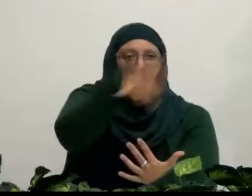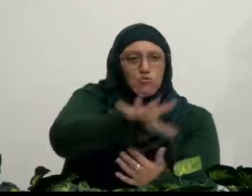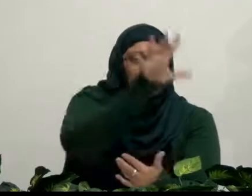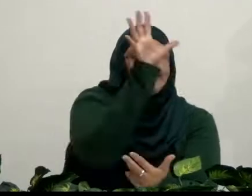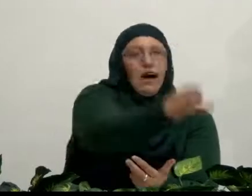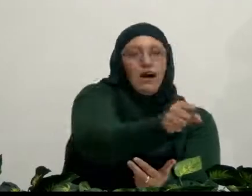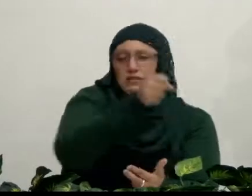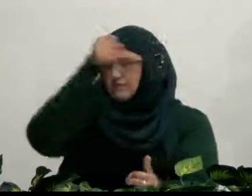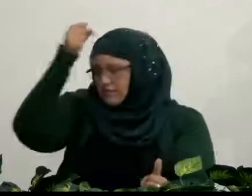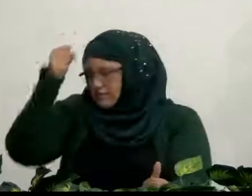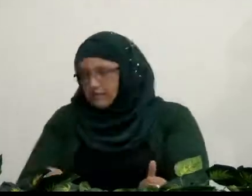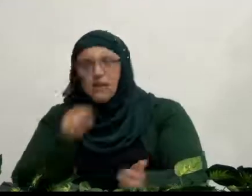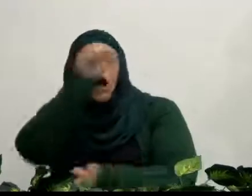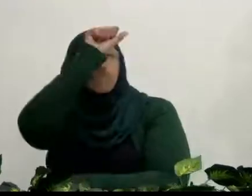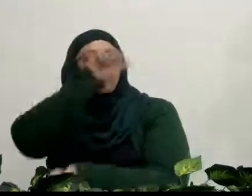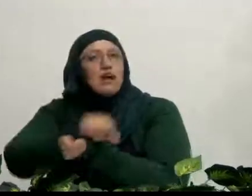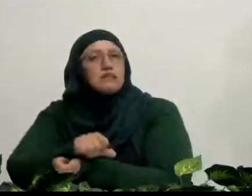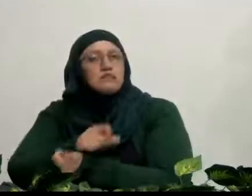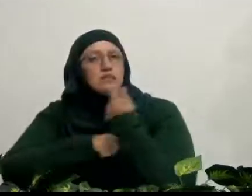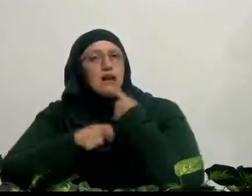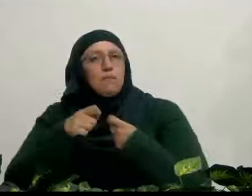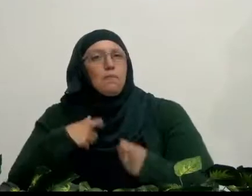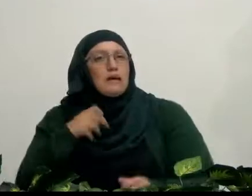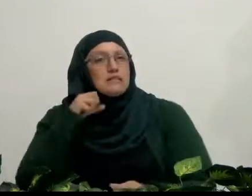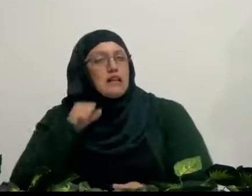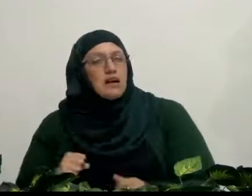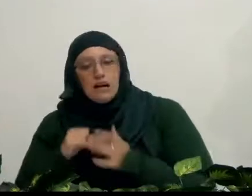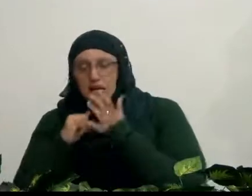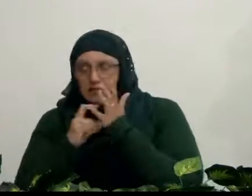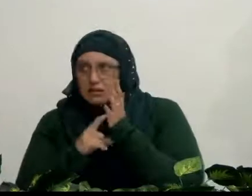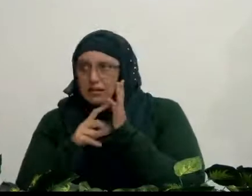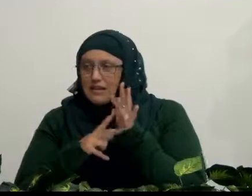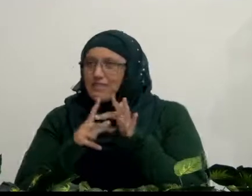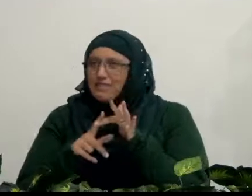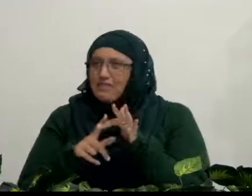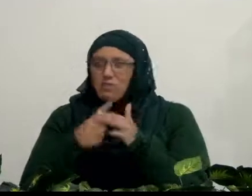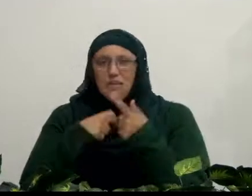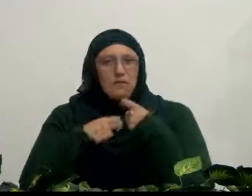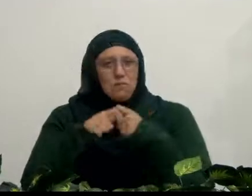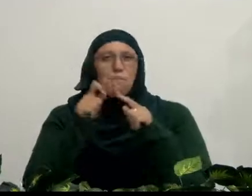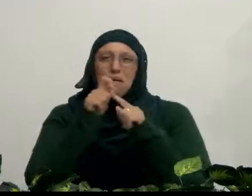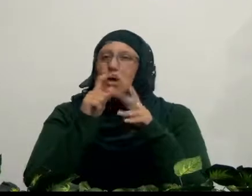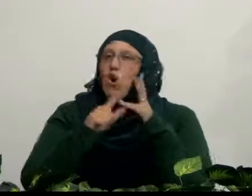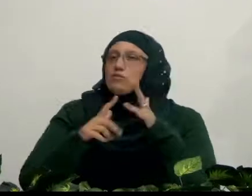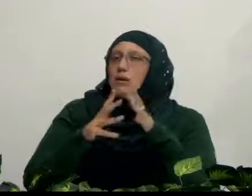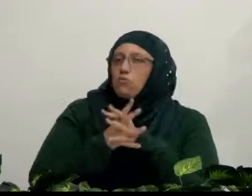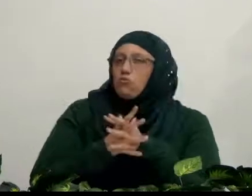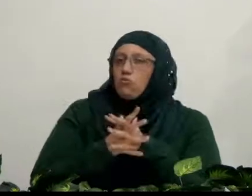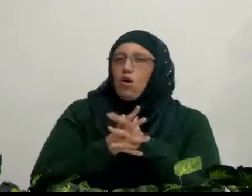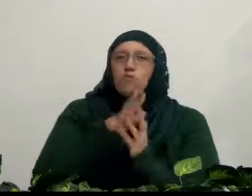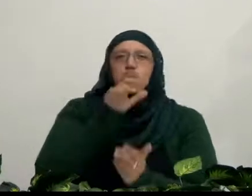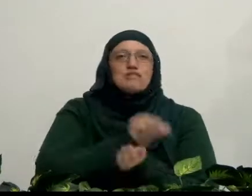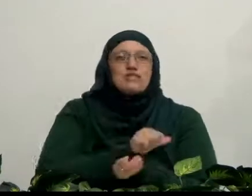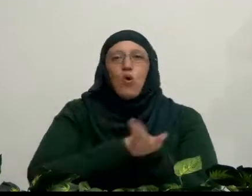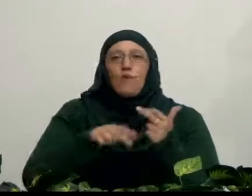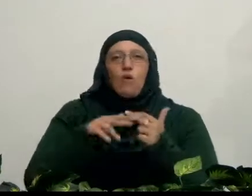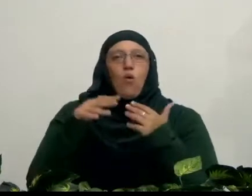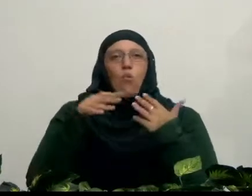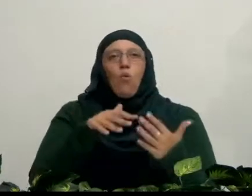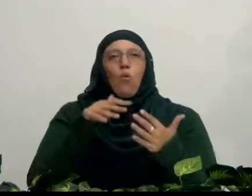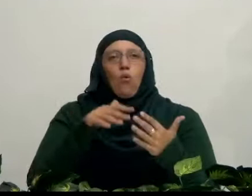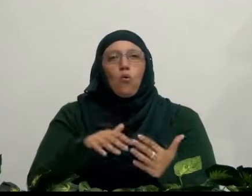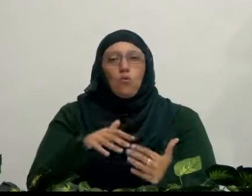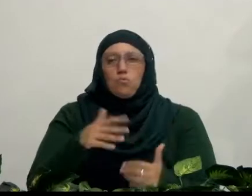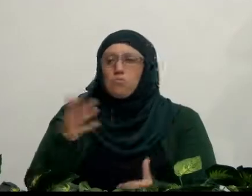Now they are arrested. And they are part of the prisoners of war. Used to be brought to the Muslim